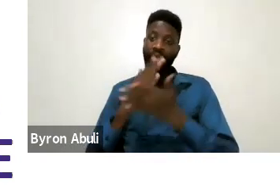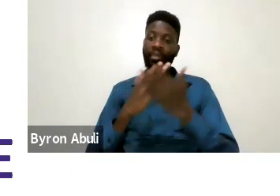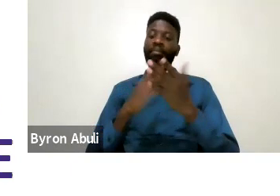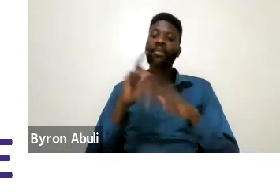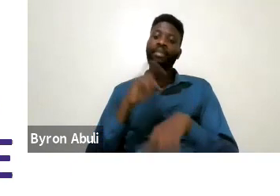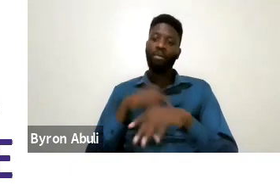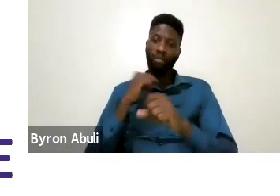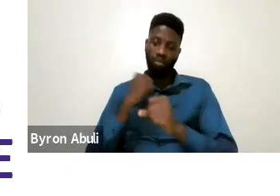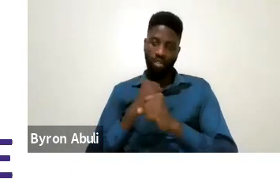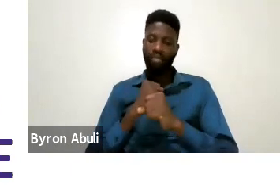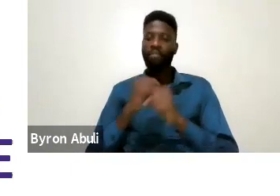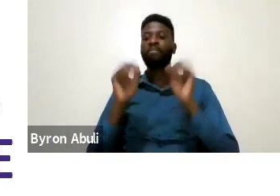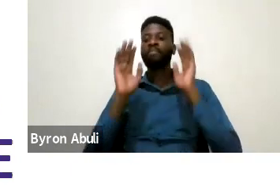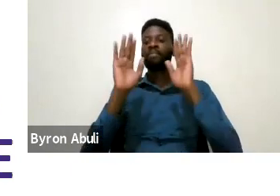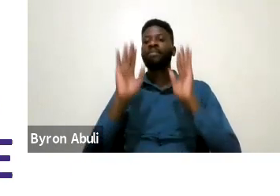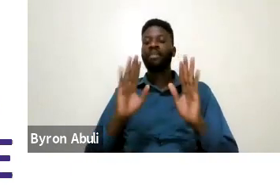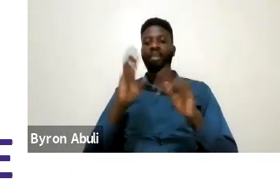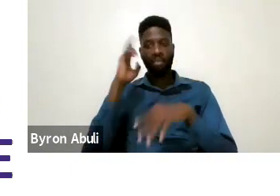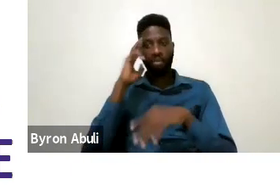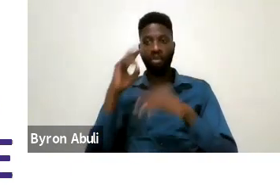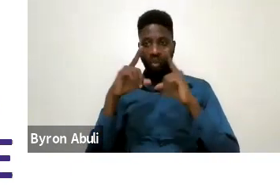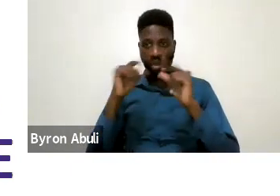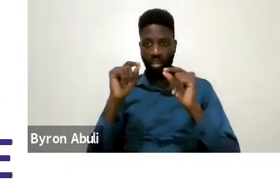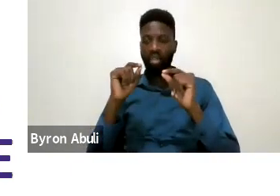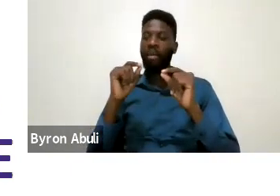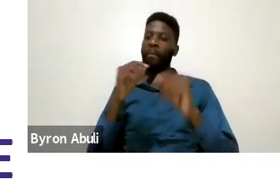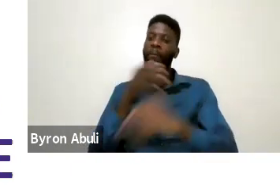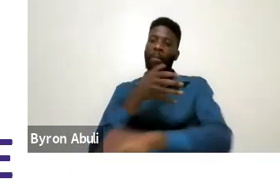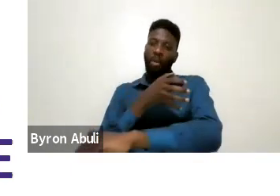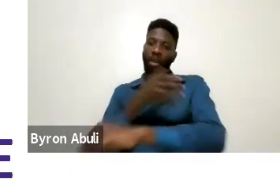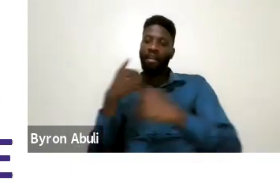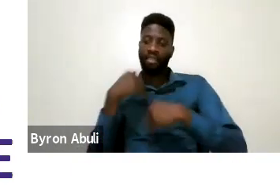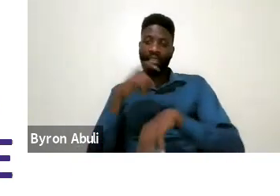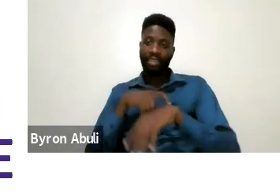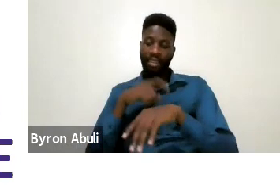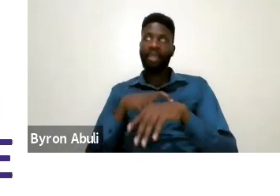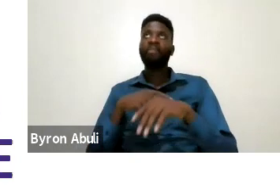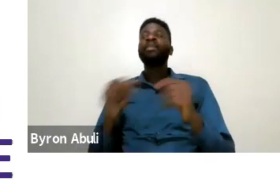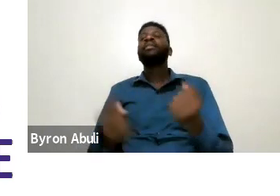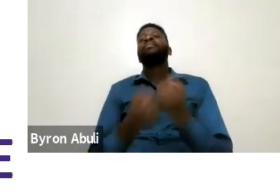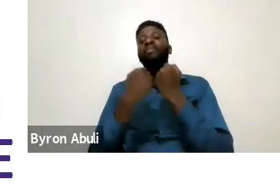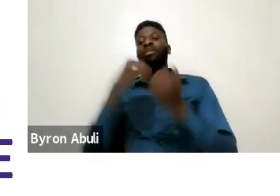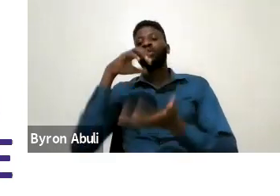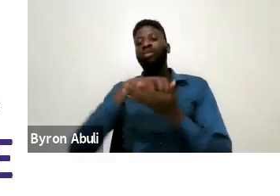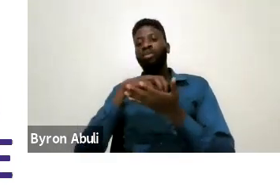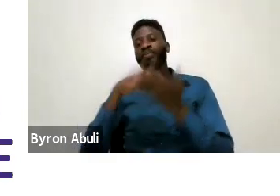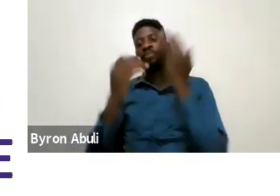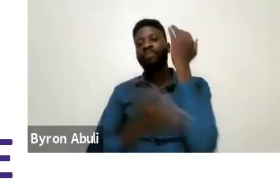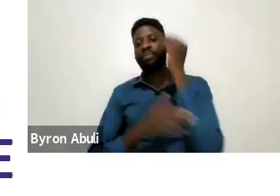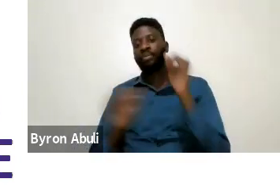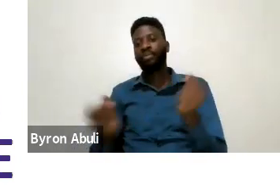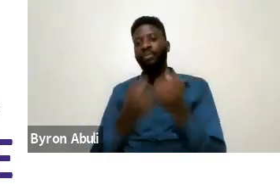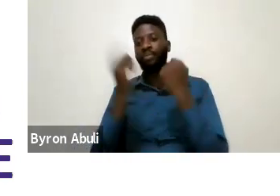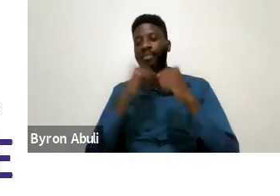And it's important to remember that words can go a long way during a time of negativity in the workplace. So if you're